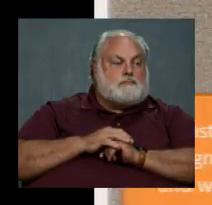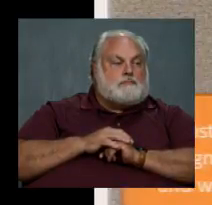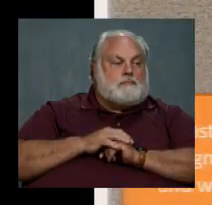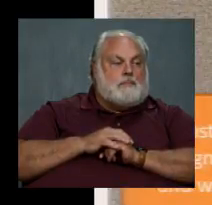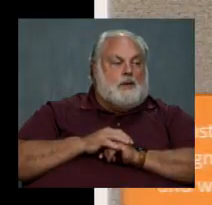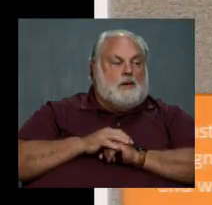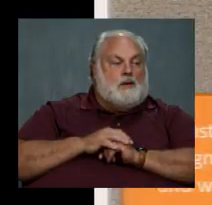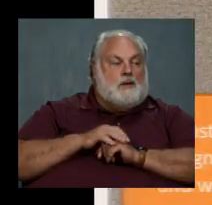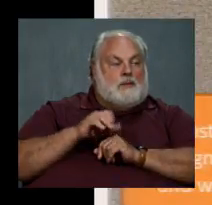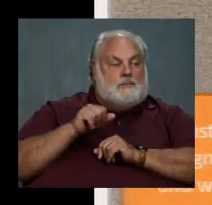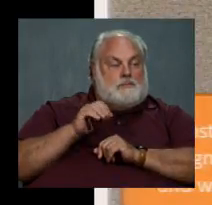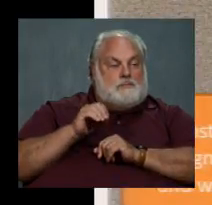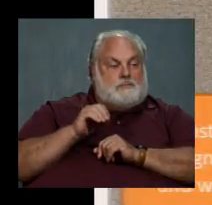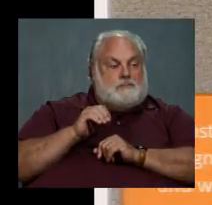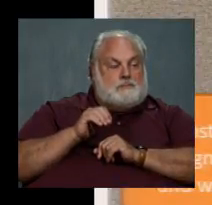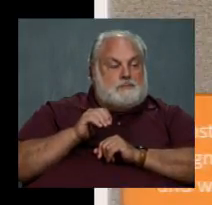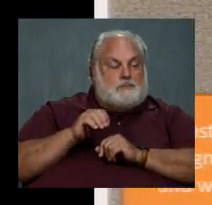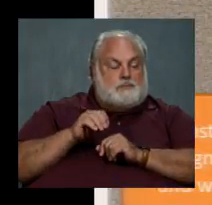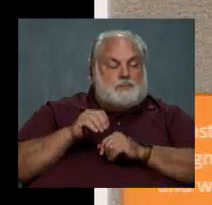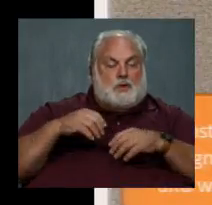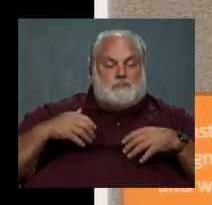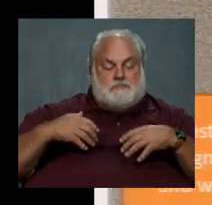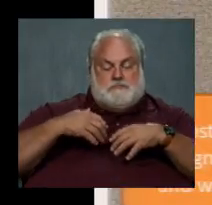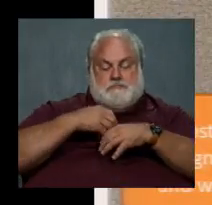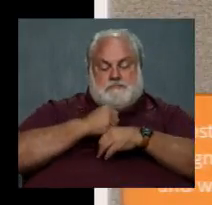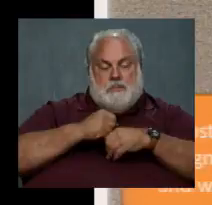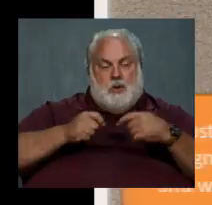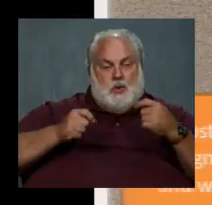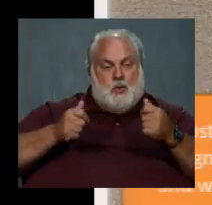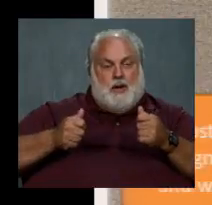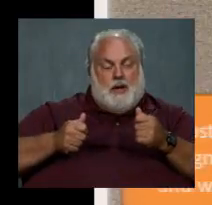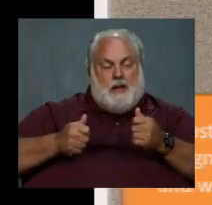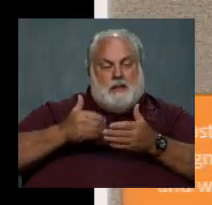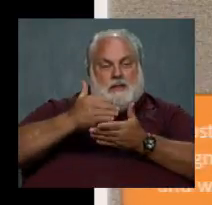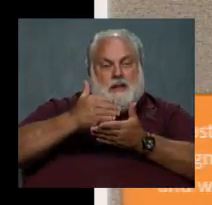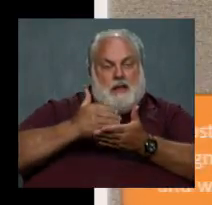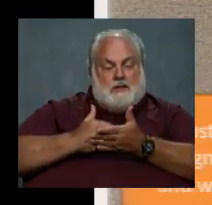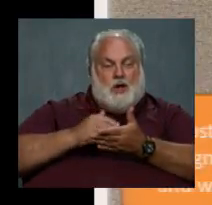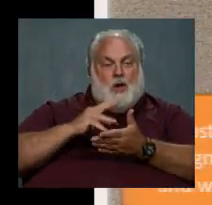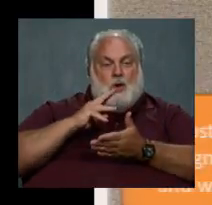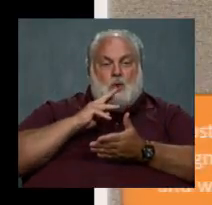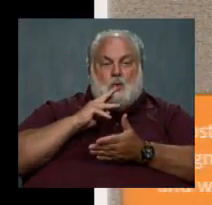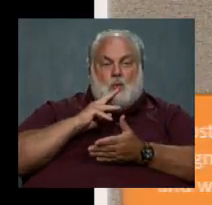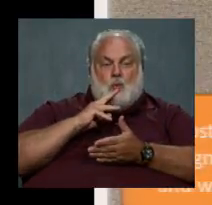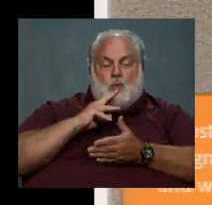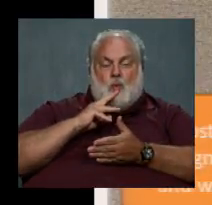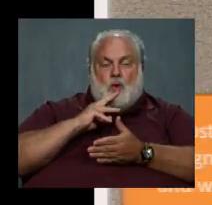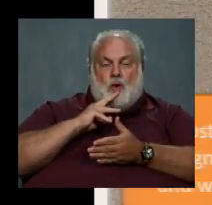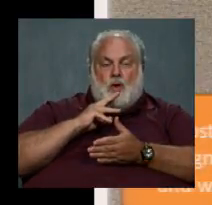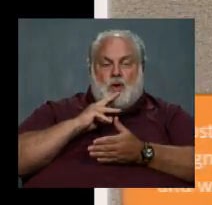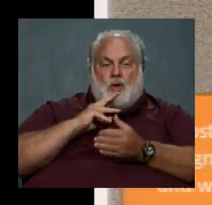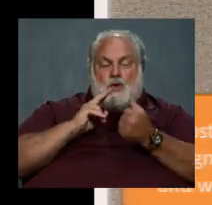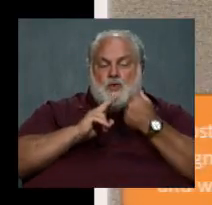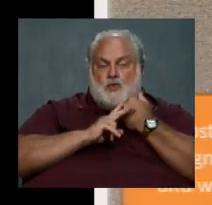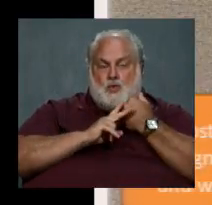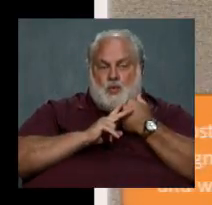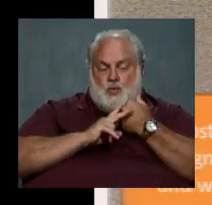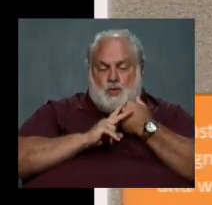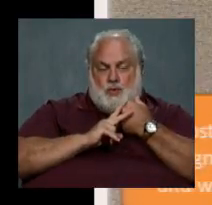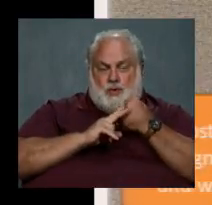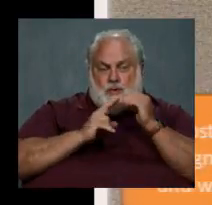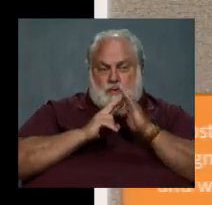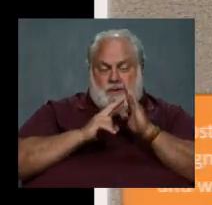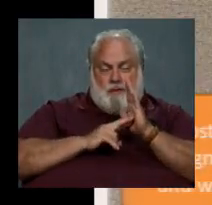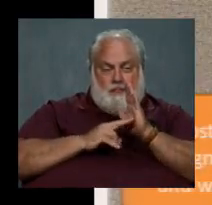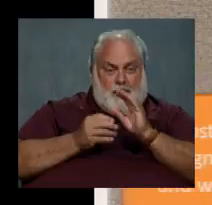so I want to give you a little quick lesson on water storage rules, because this is a core lake. And in most lakes, there are